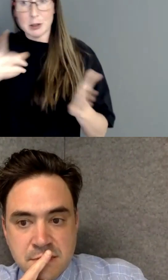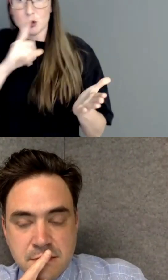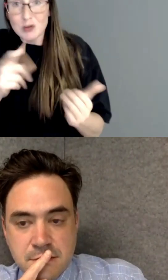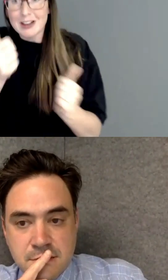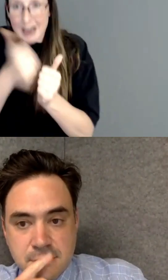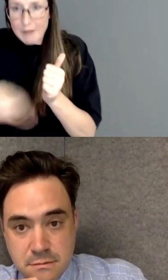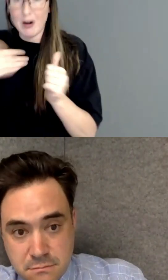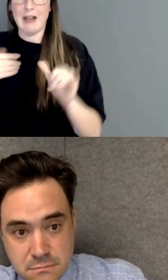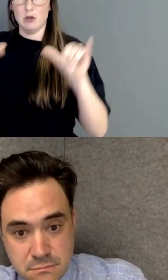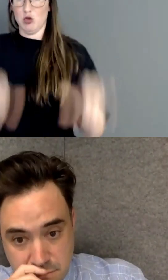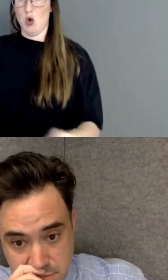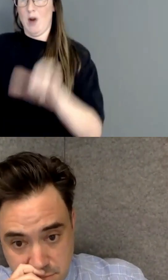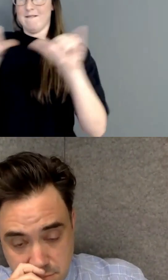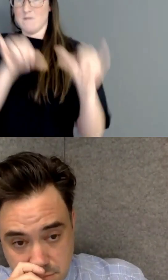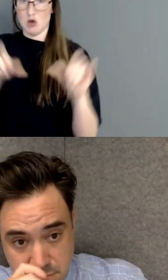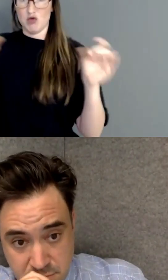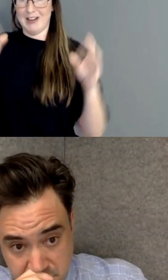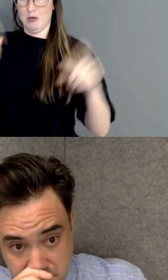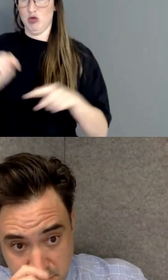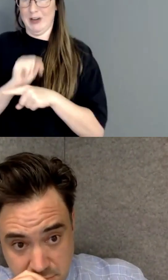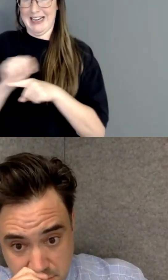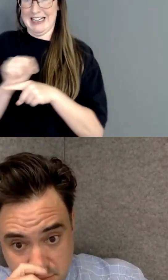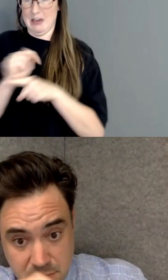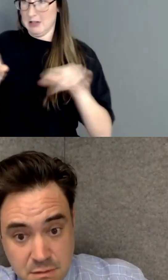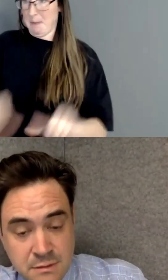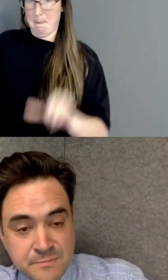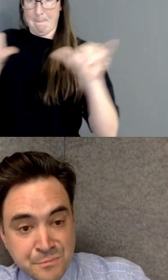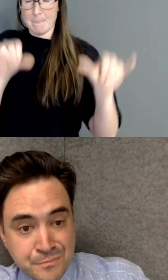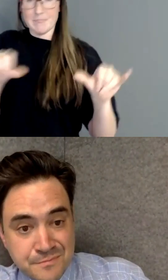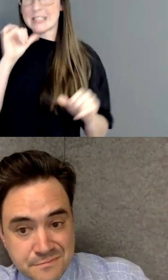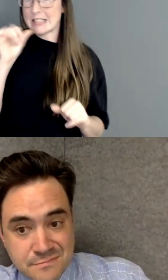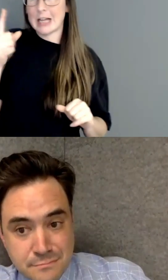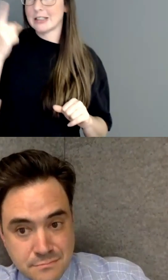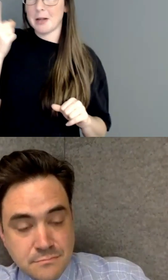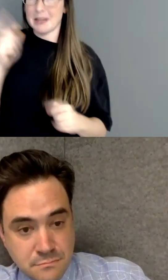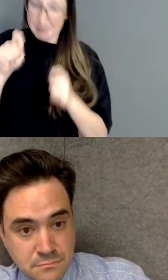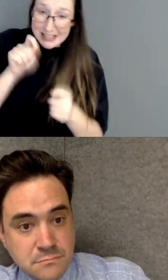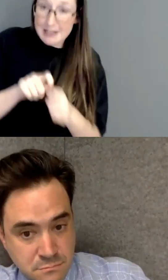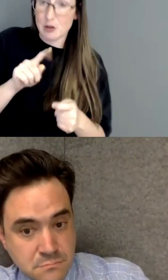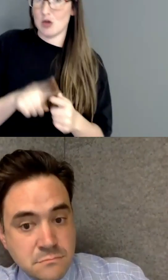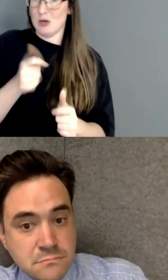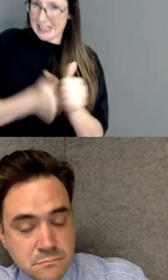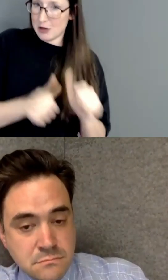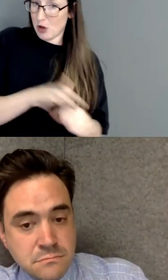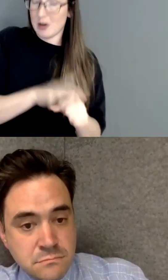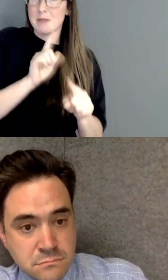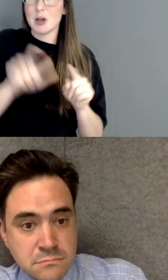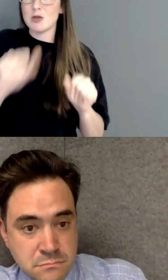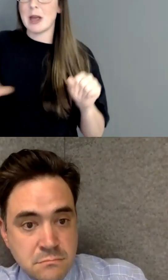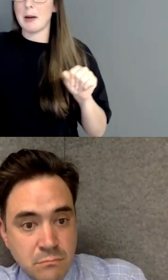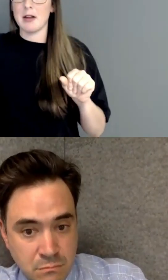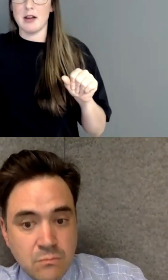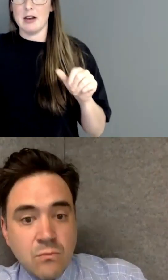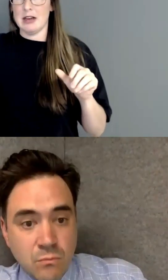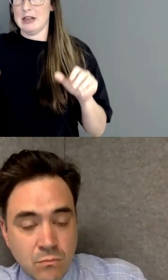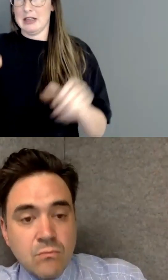has universal crisis training, so that it's not something that is just specific to each location, but you can pick an individual up from